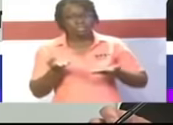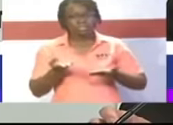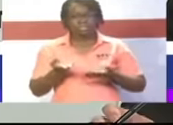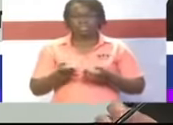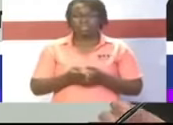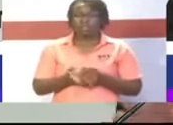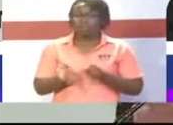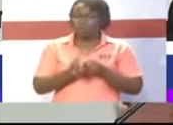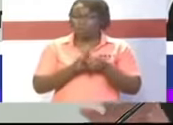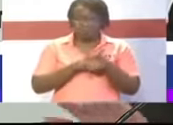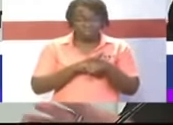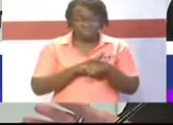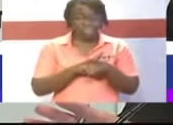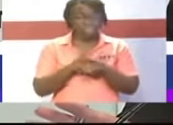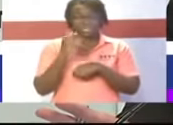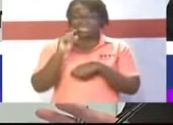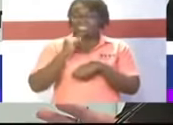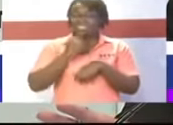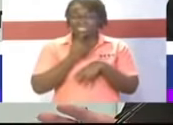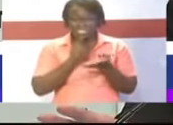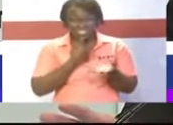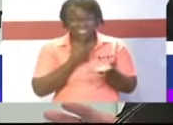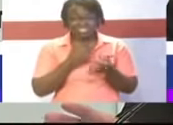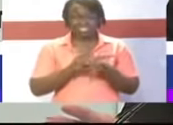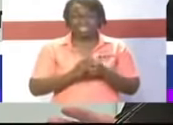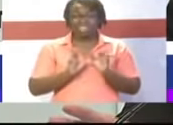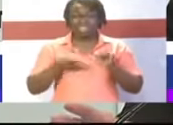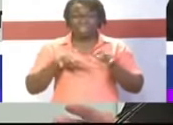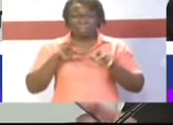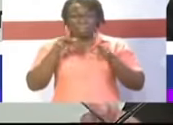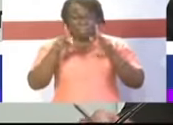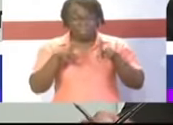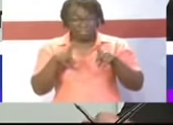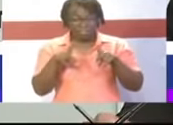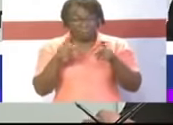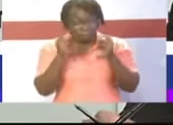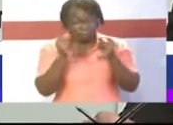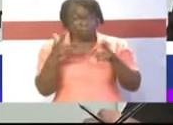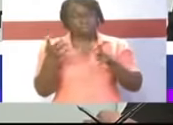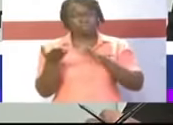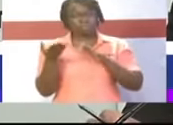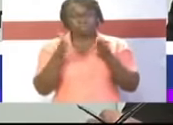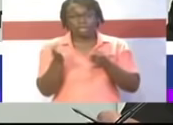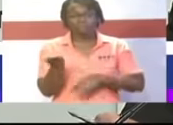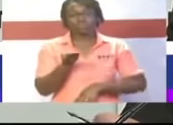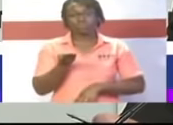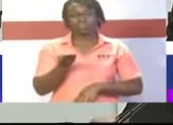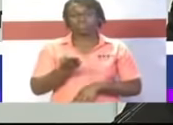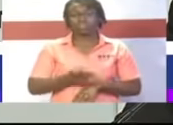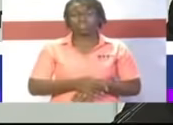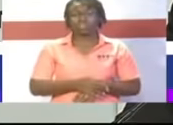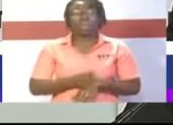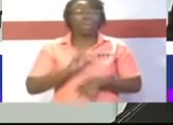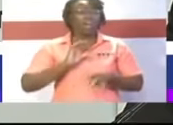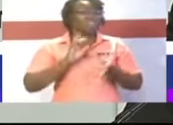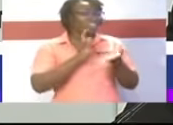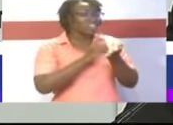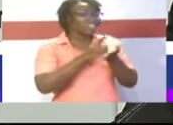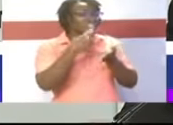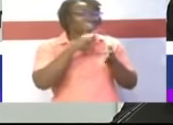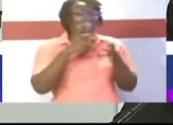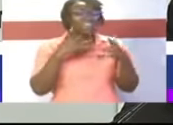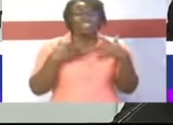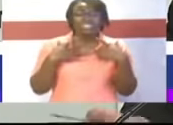whimper. Patient just dies. Our doctors are under stress. Please don't give them even more stress. Don't